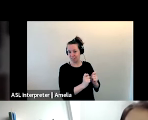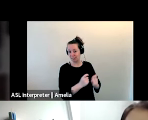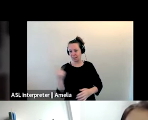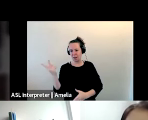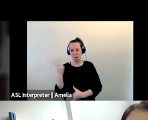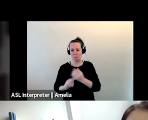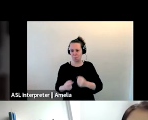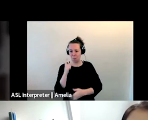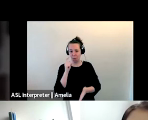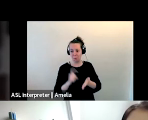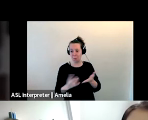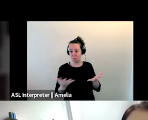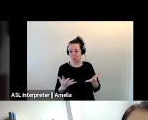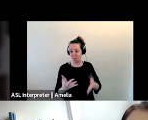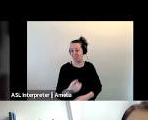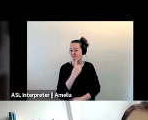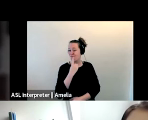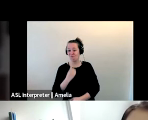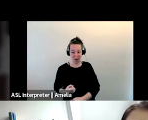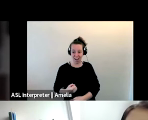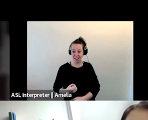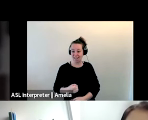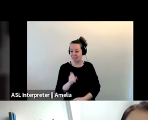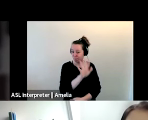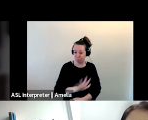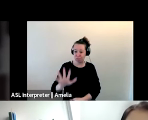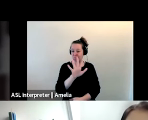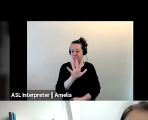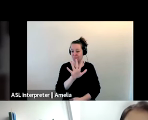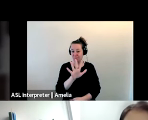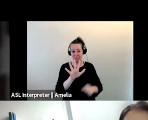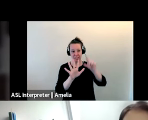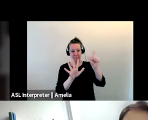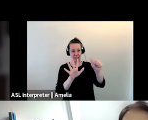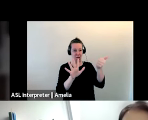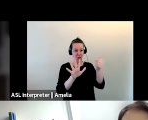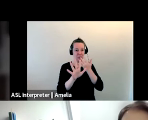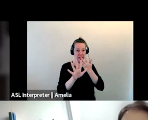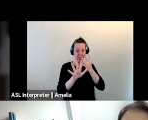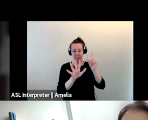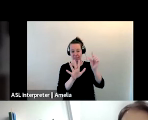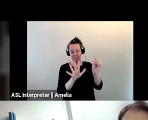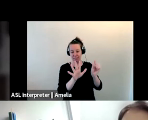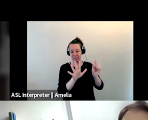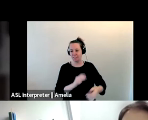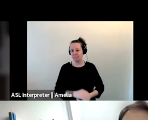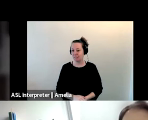red splash with very little else. Okay, what are you, Camila, when you took it? Where do your preferences